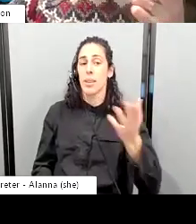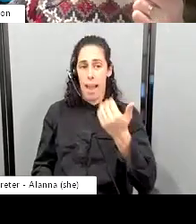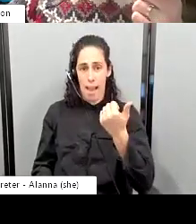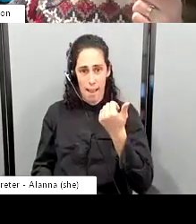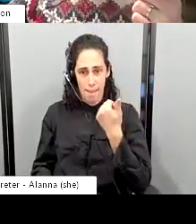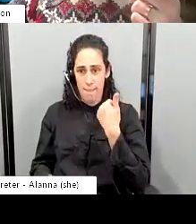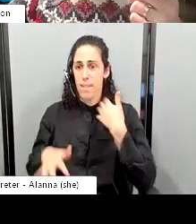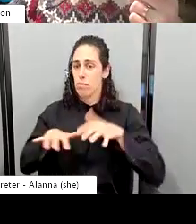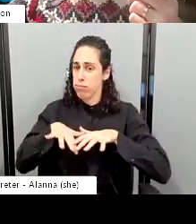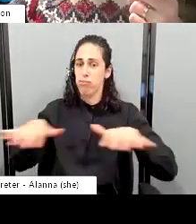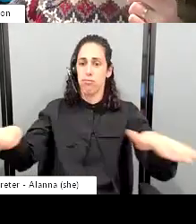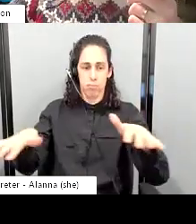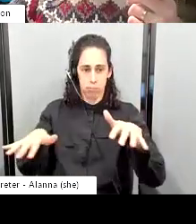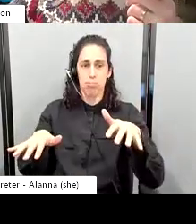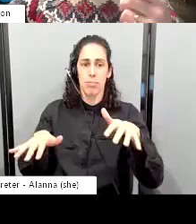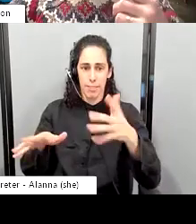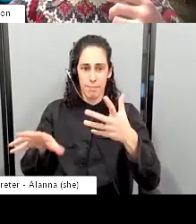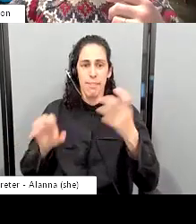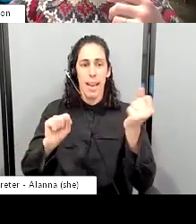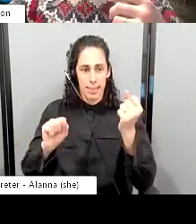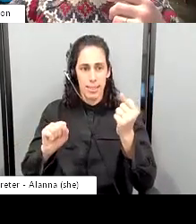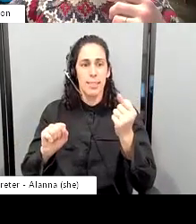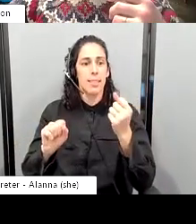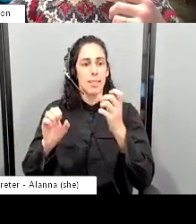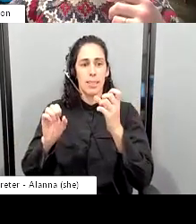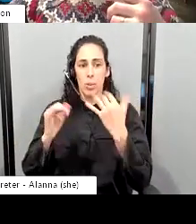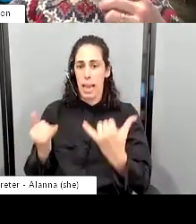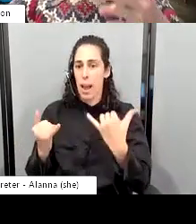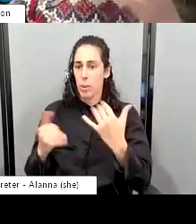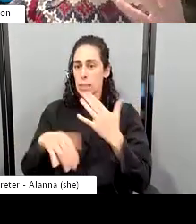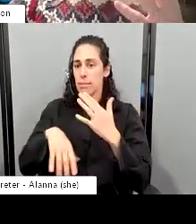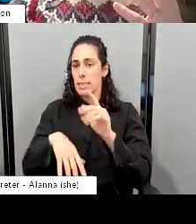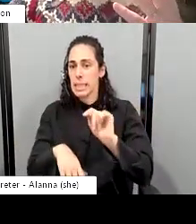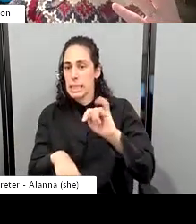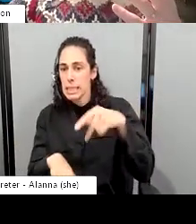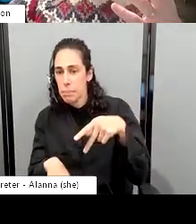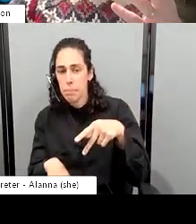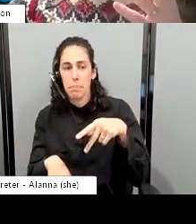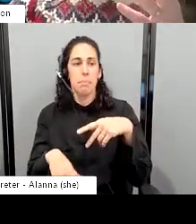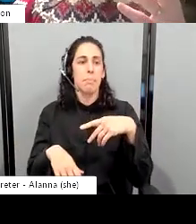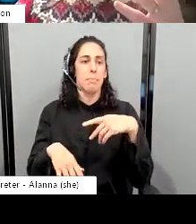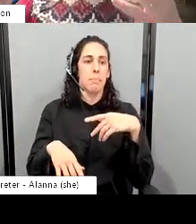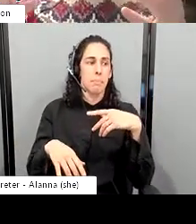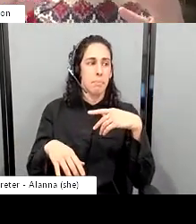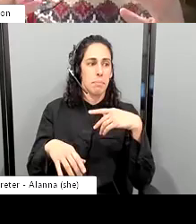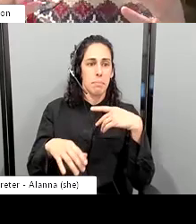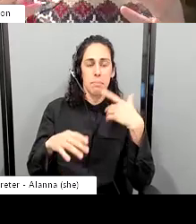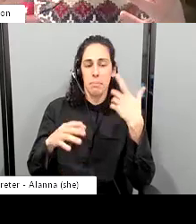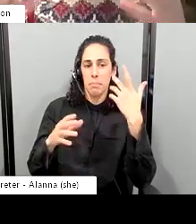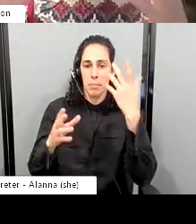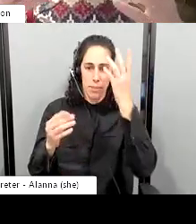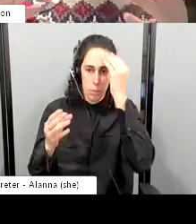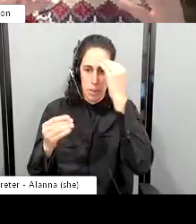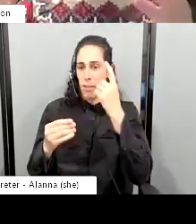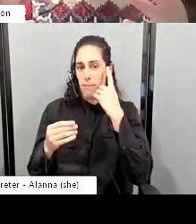And it actually gives me ideas on containment as well, too. So what do I do to keep it in check? So ChatGPT, I